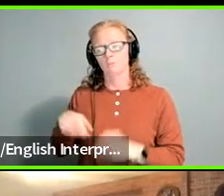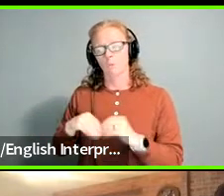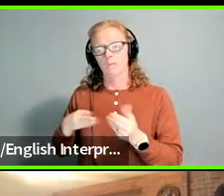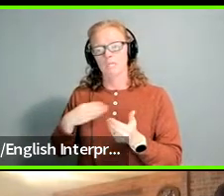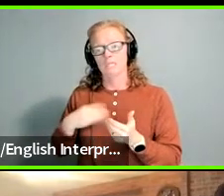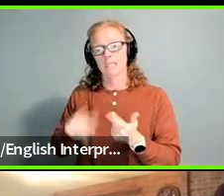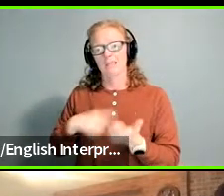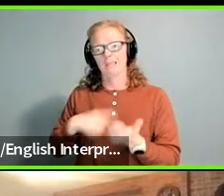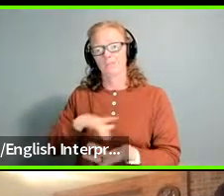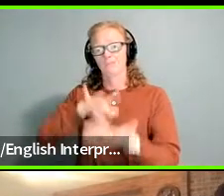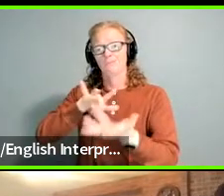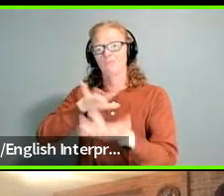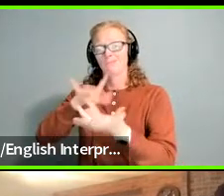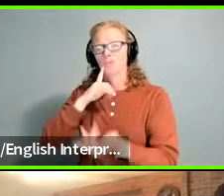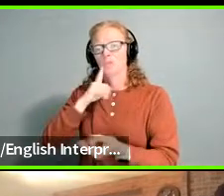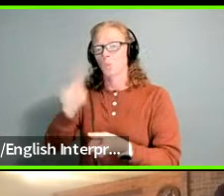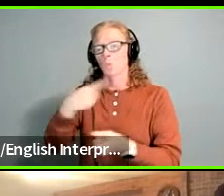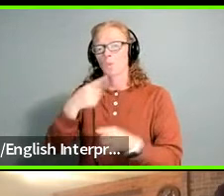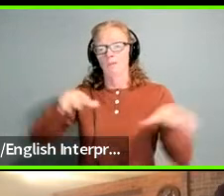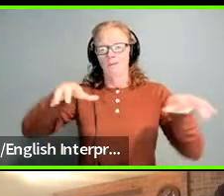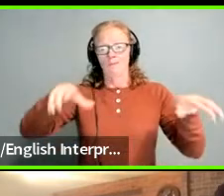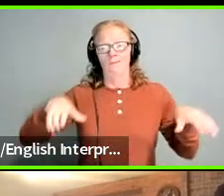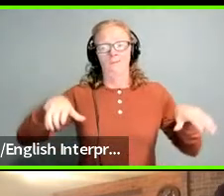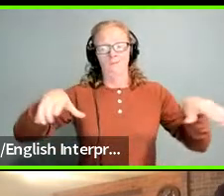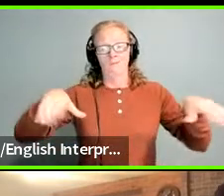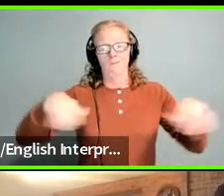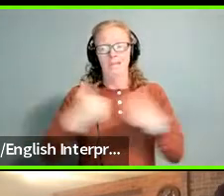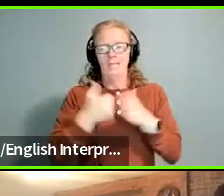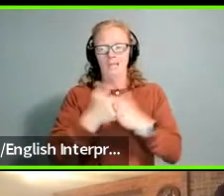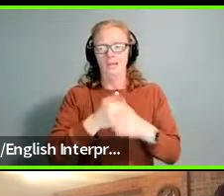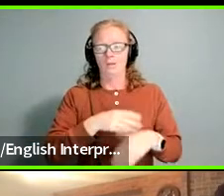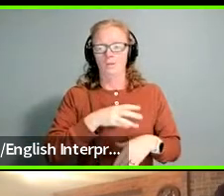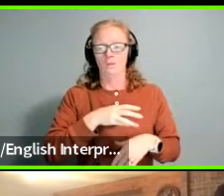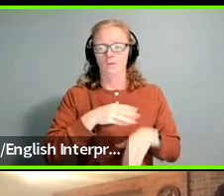do outreach to just the individual neighborhood associations.